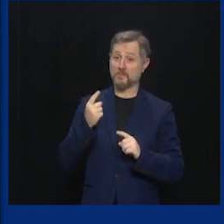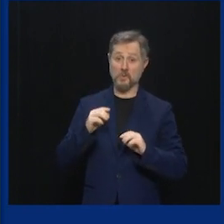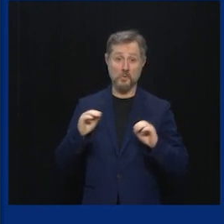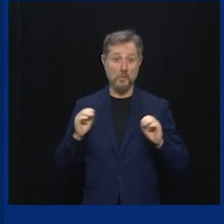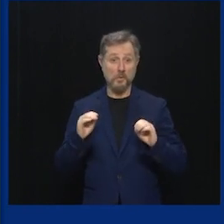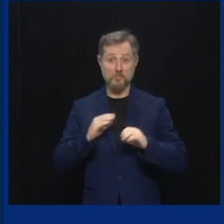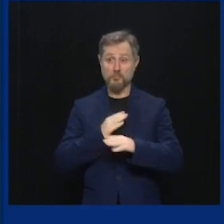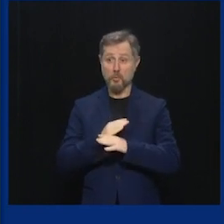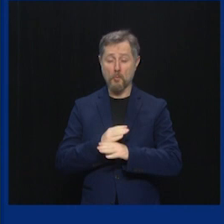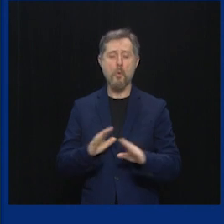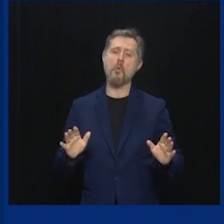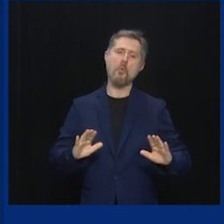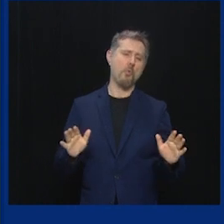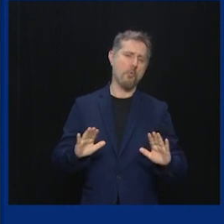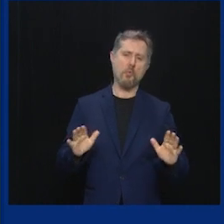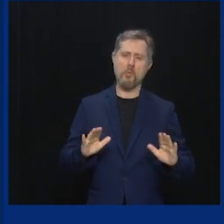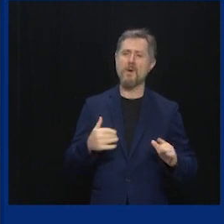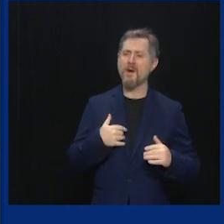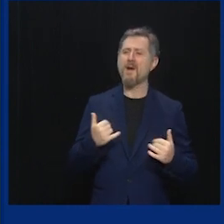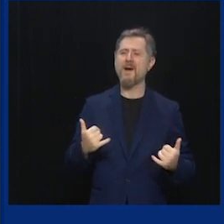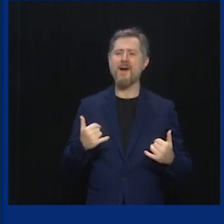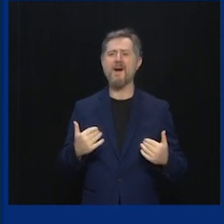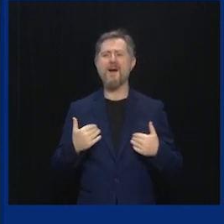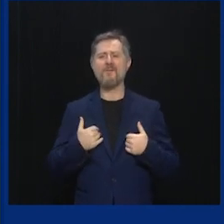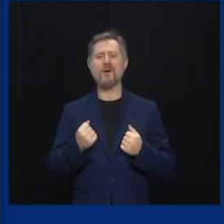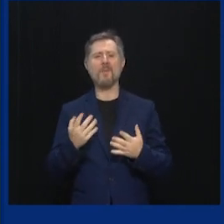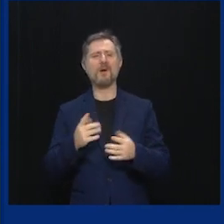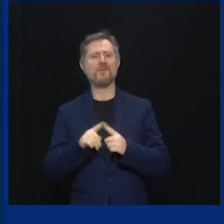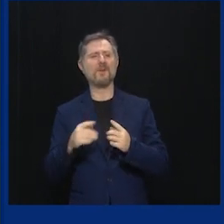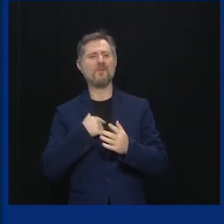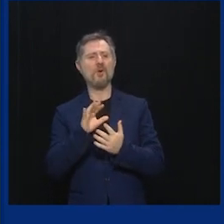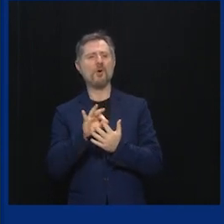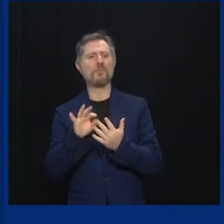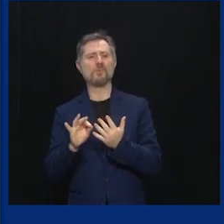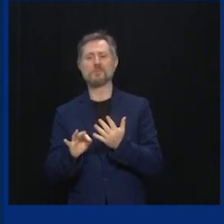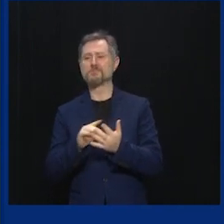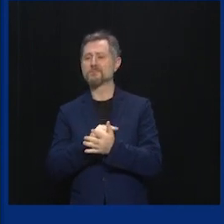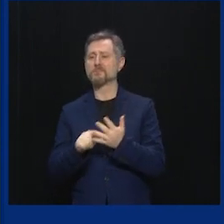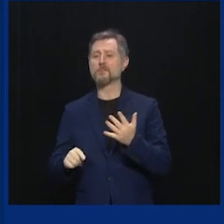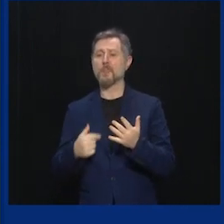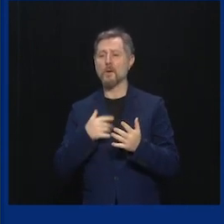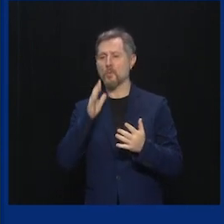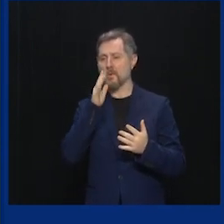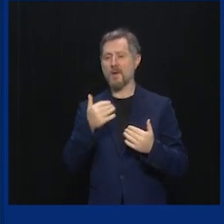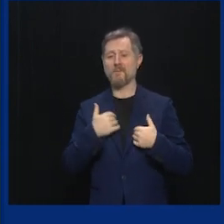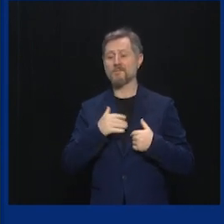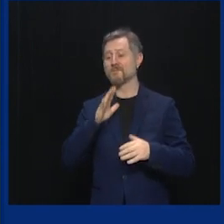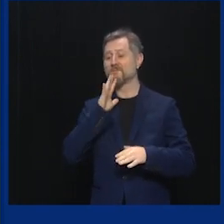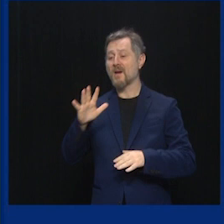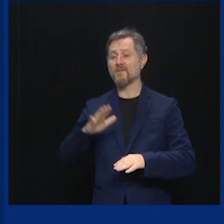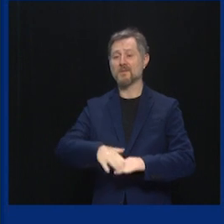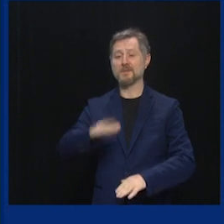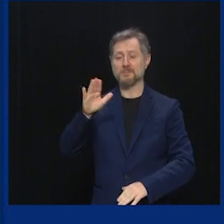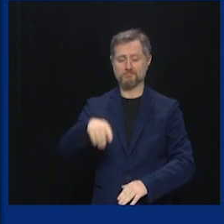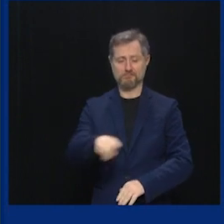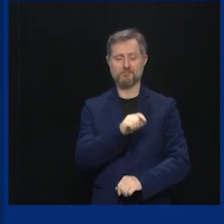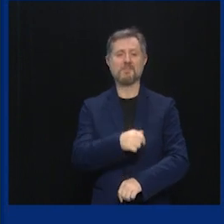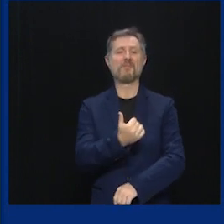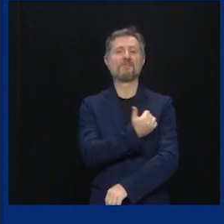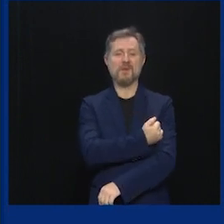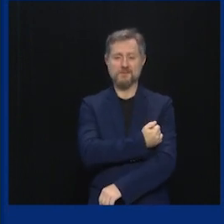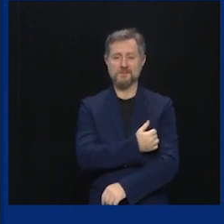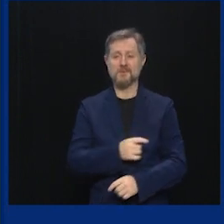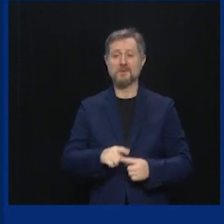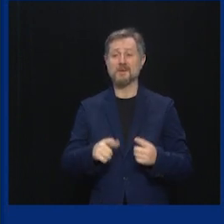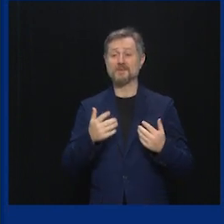year ago, we have so much at our disposal. Anyone over age 5 can get vaccinated. If you're vaccinated, you can get the booster shot